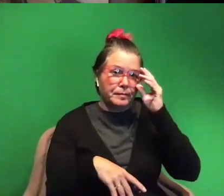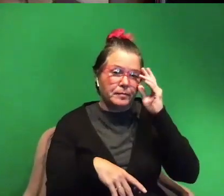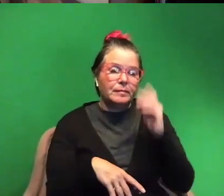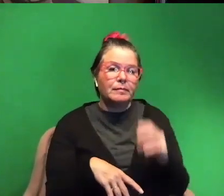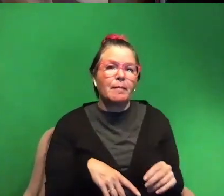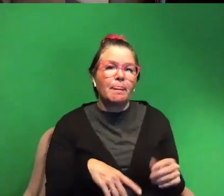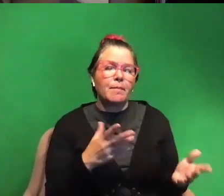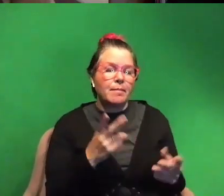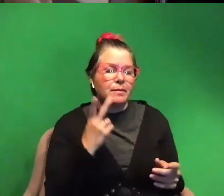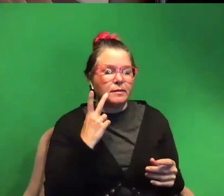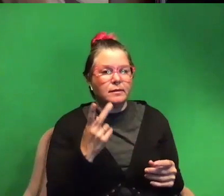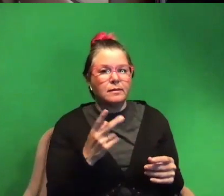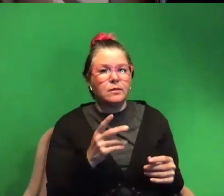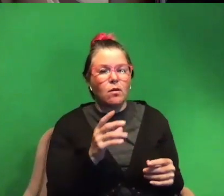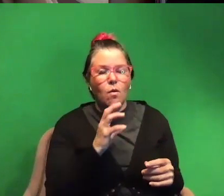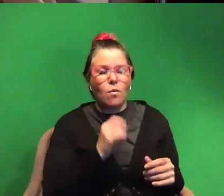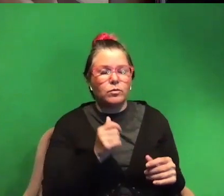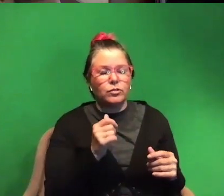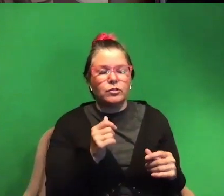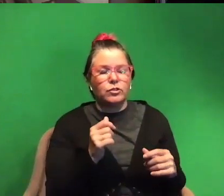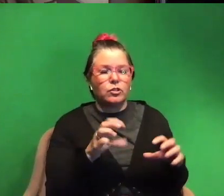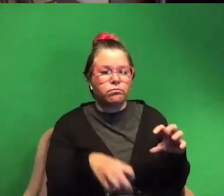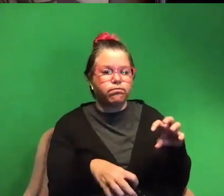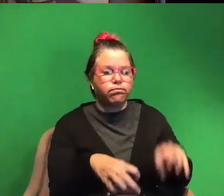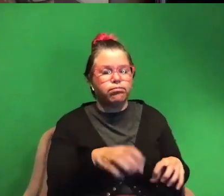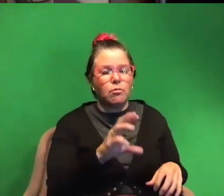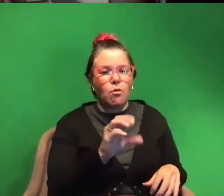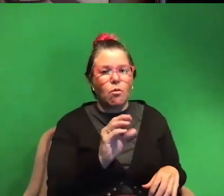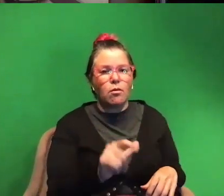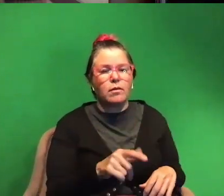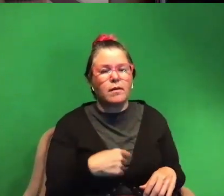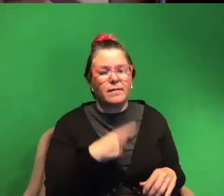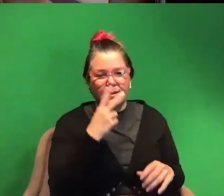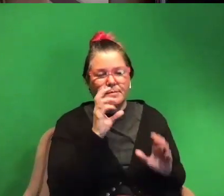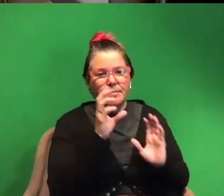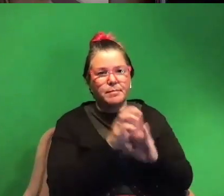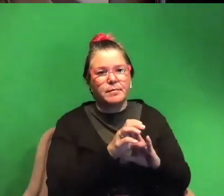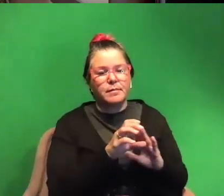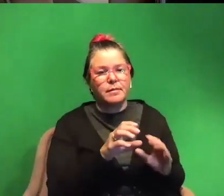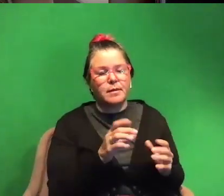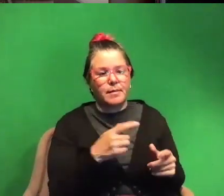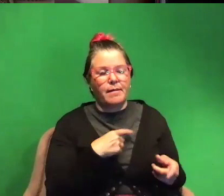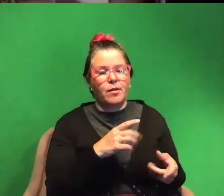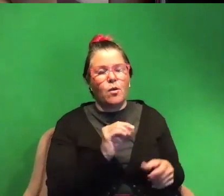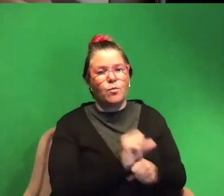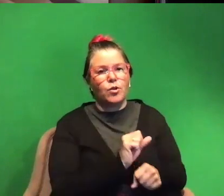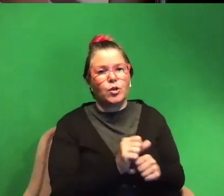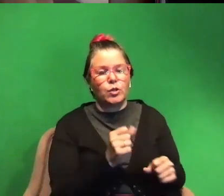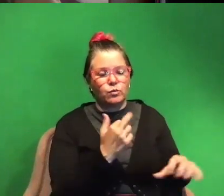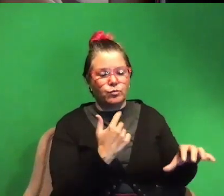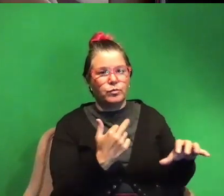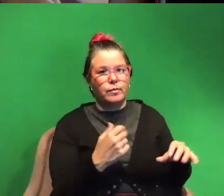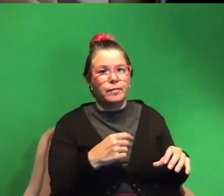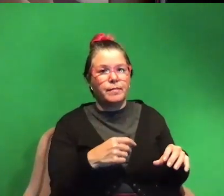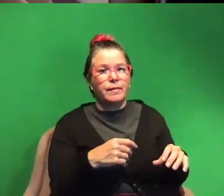then you might see a lot of these like older boulders of coral that, I've seen pictures of colleagues that are swimming next to them and maybe they're